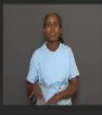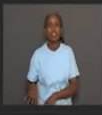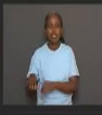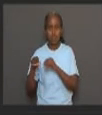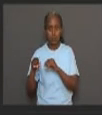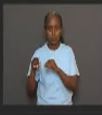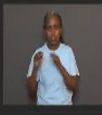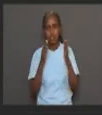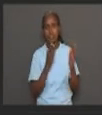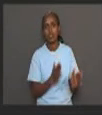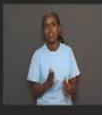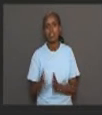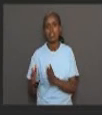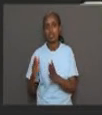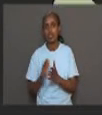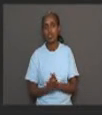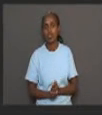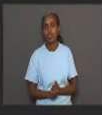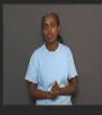Students, let's get ready.